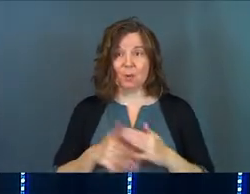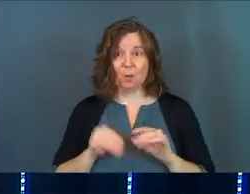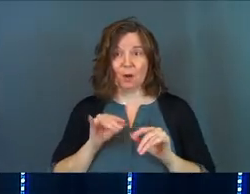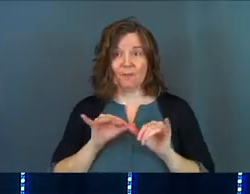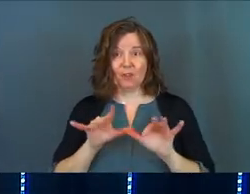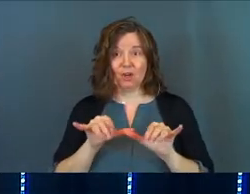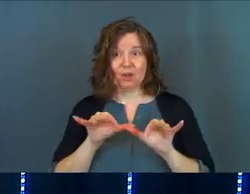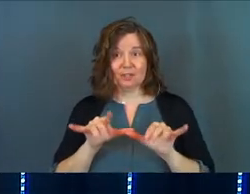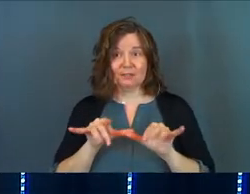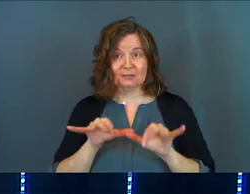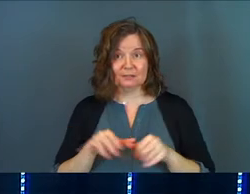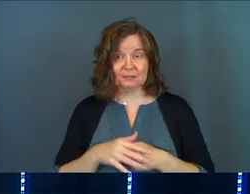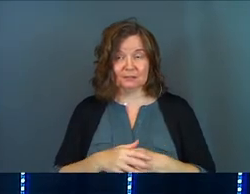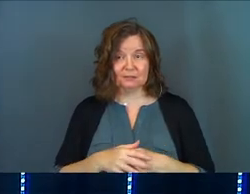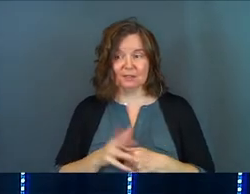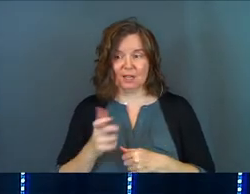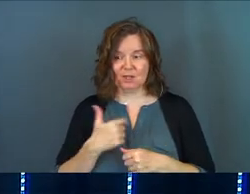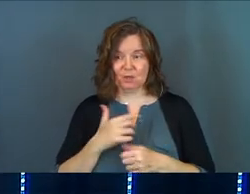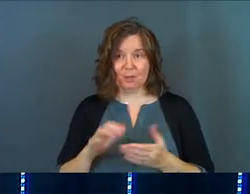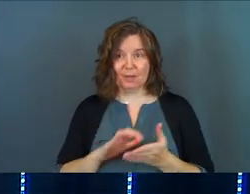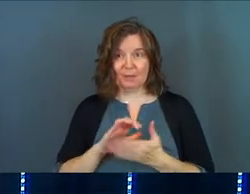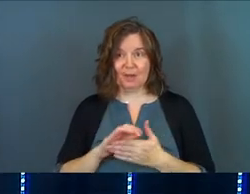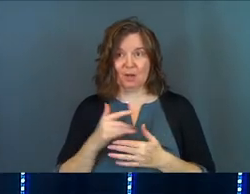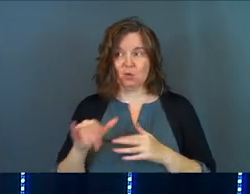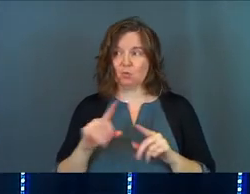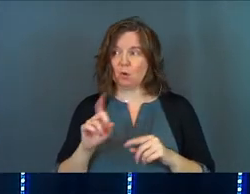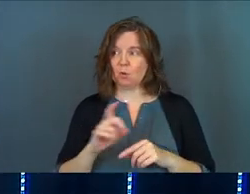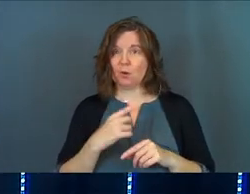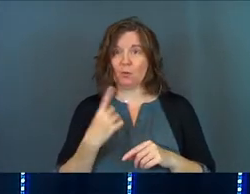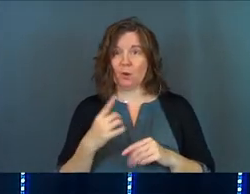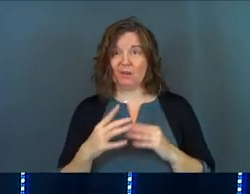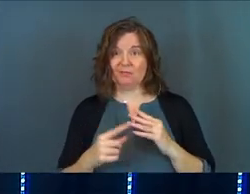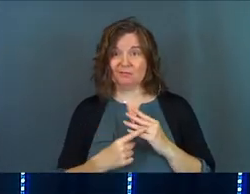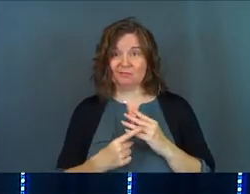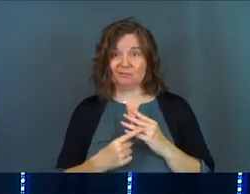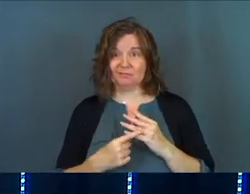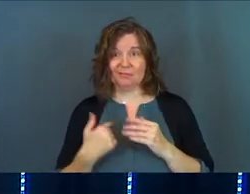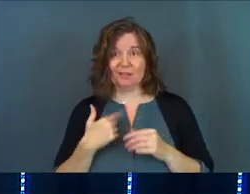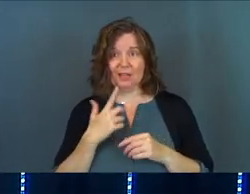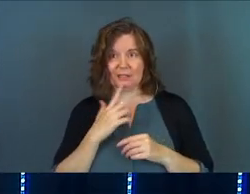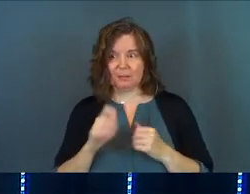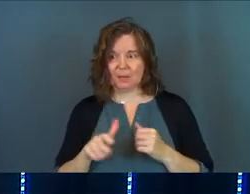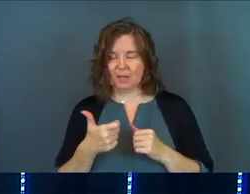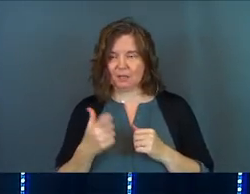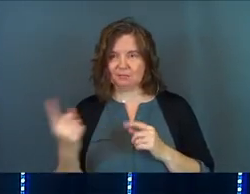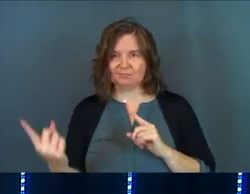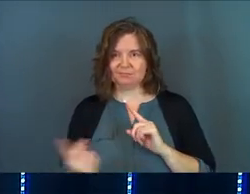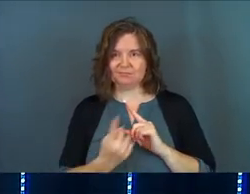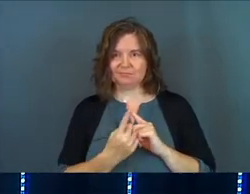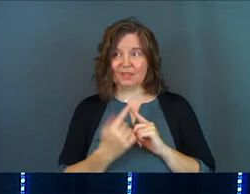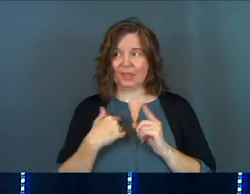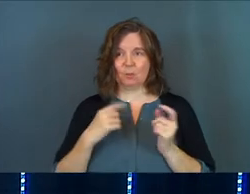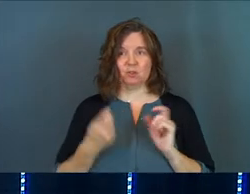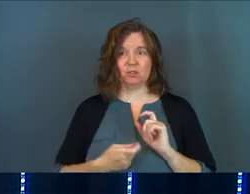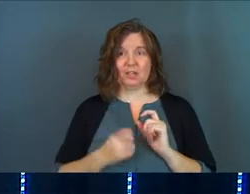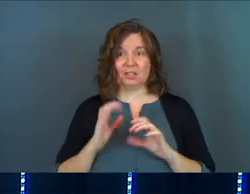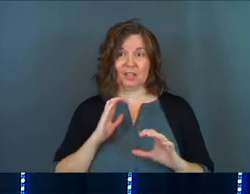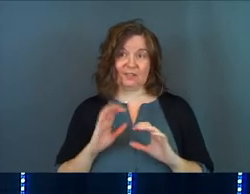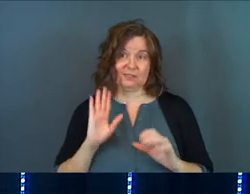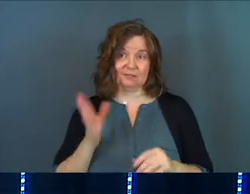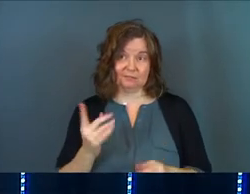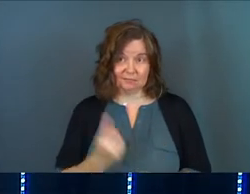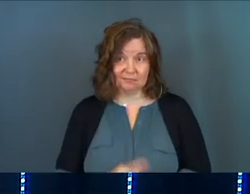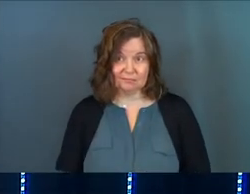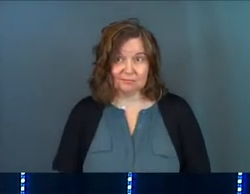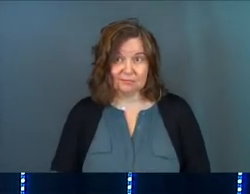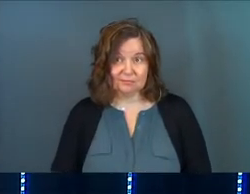flirt and you've been married and you're walking around with one of these on your finger and somebody else walks up to you, that's going to change the conversation,